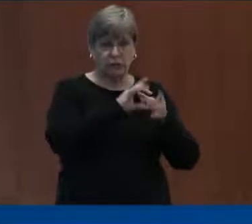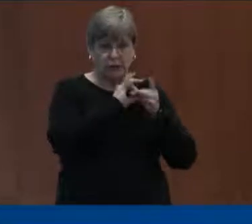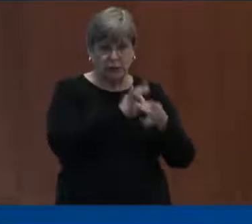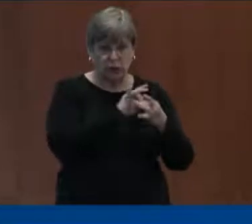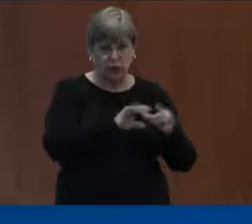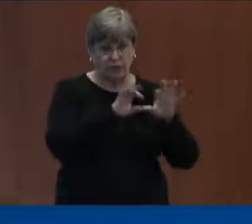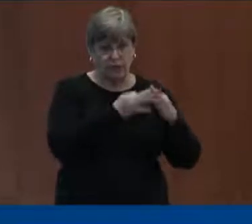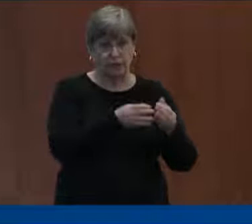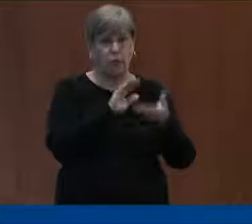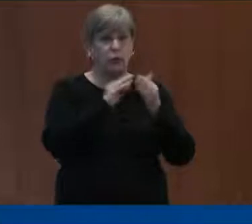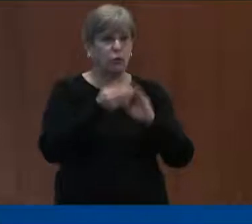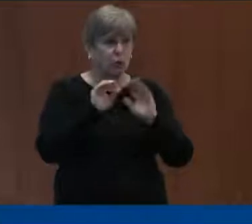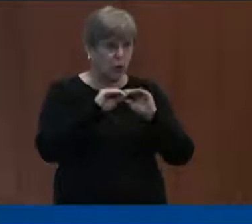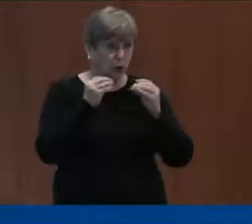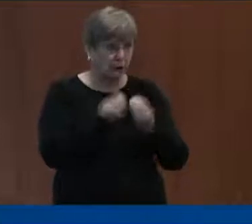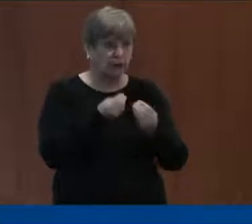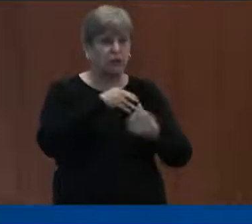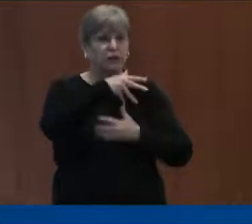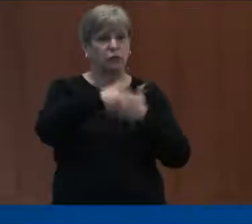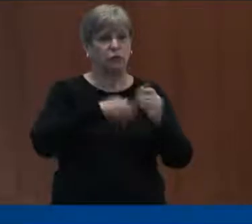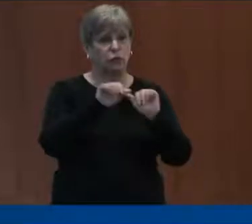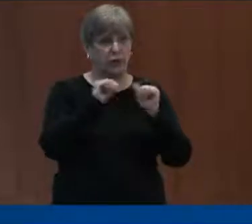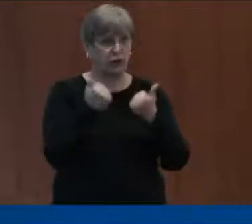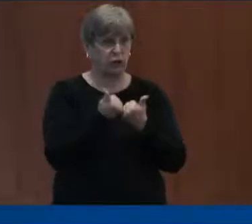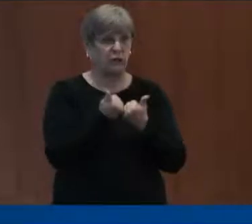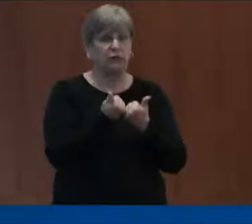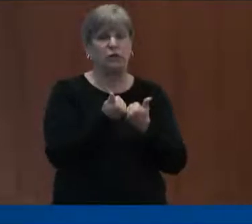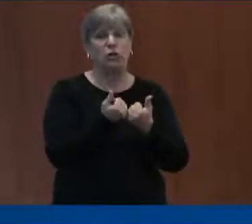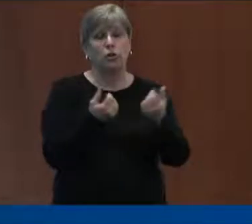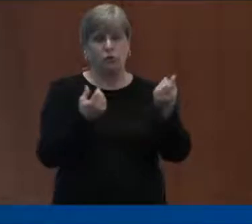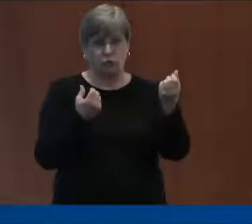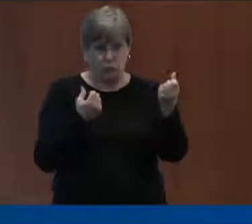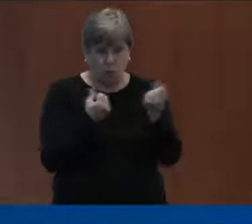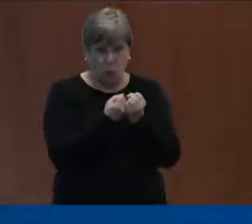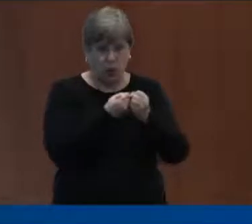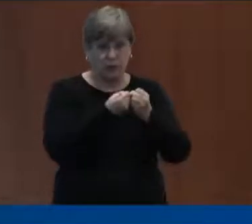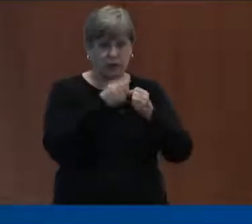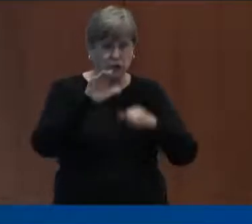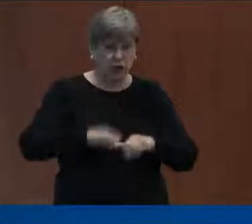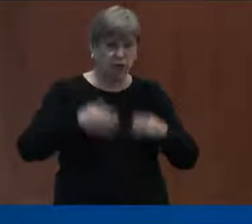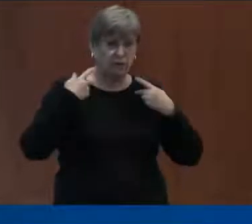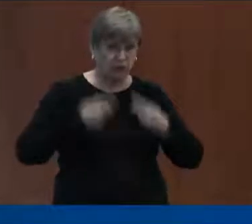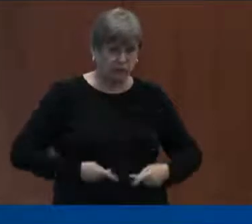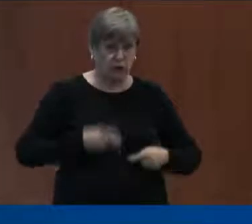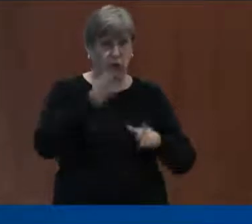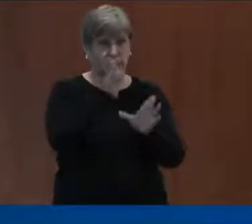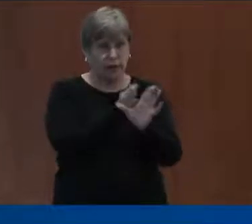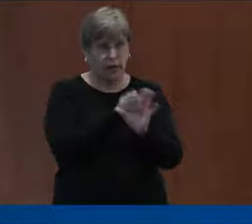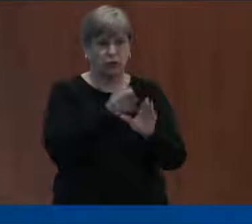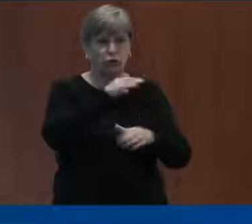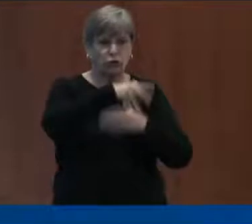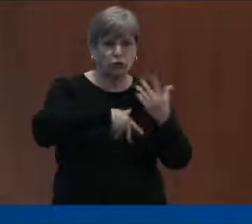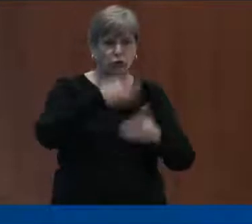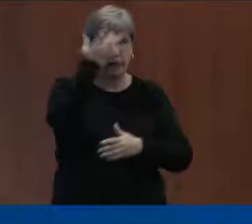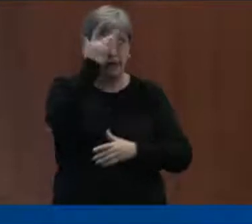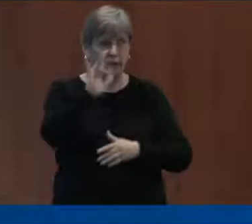community organizations, and social agencies to foster the child's physical, psychological, social, and